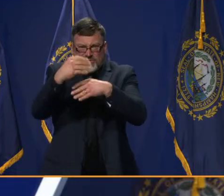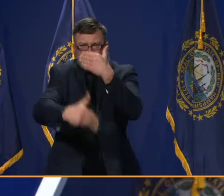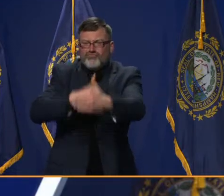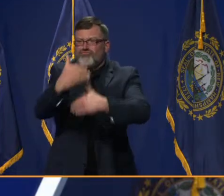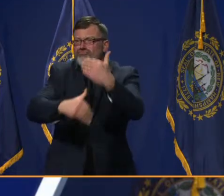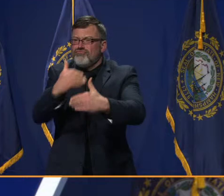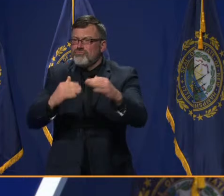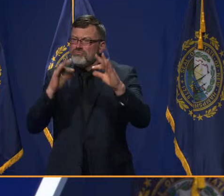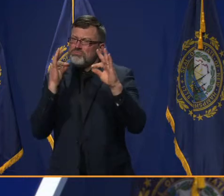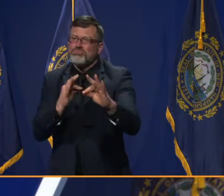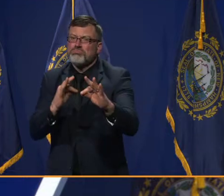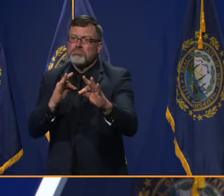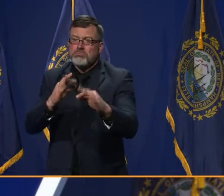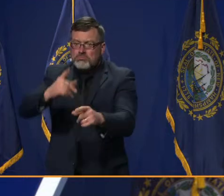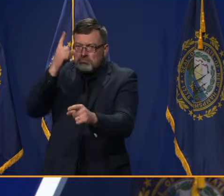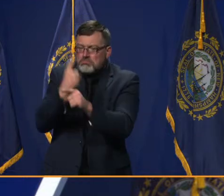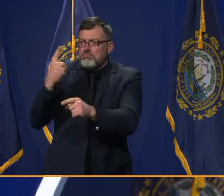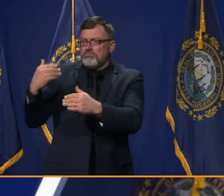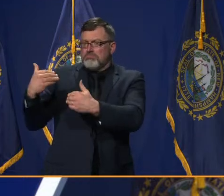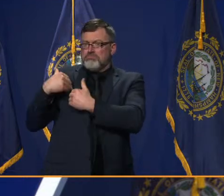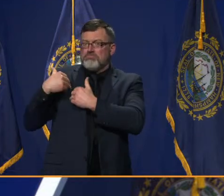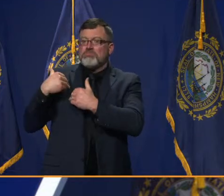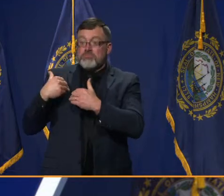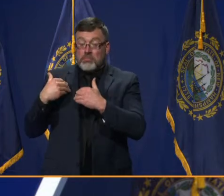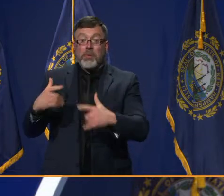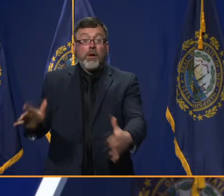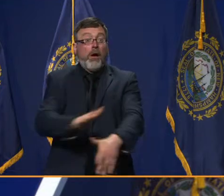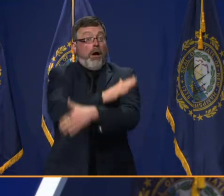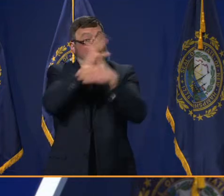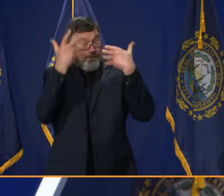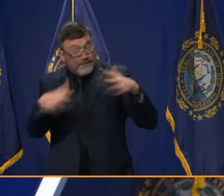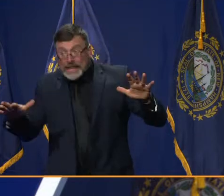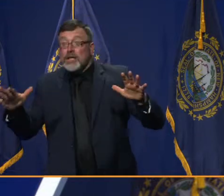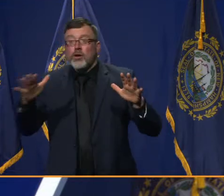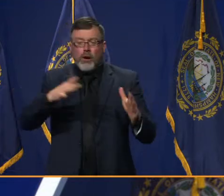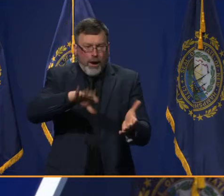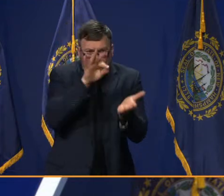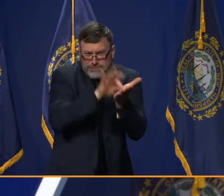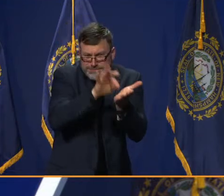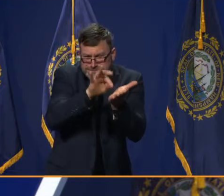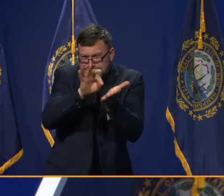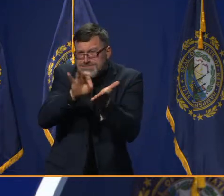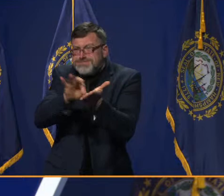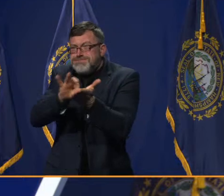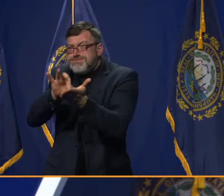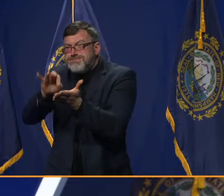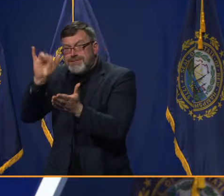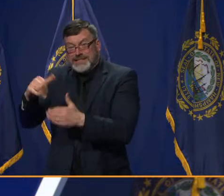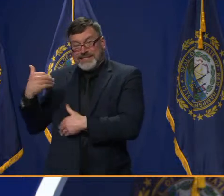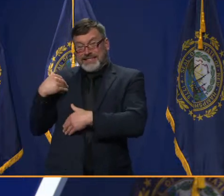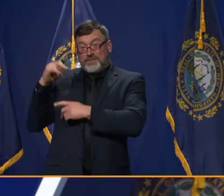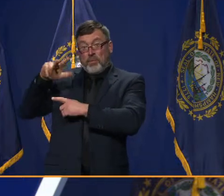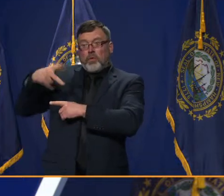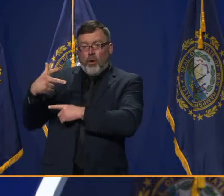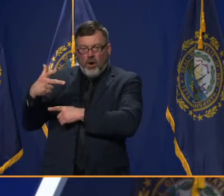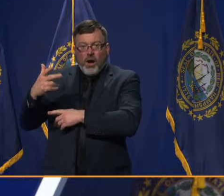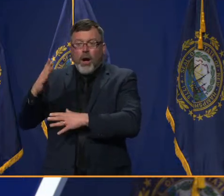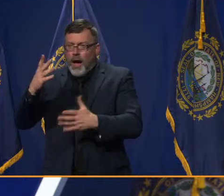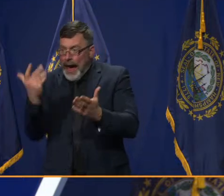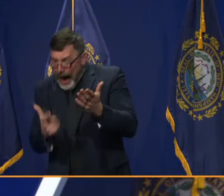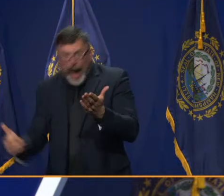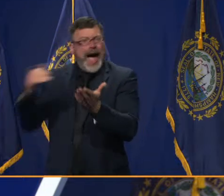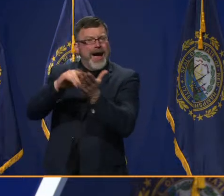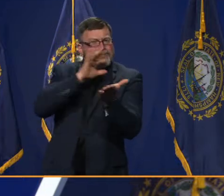When it was all done, we had our votes counted on election night, and even with over a dozen hand recounts across the state, everyone came